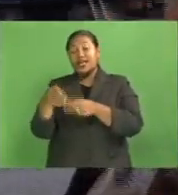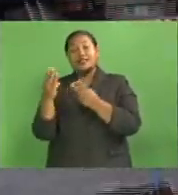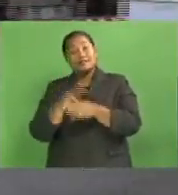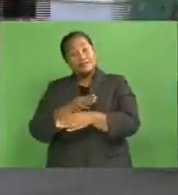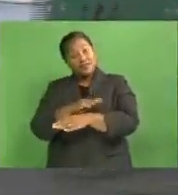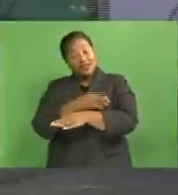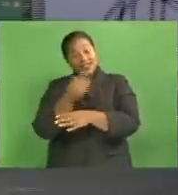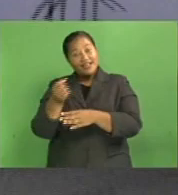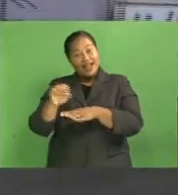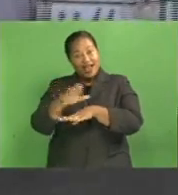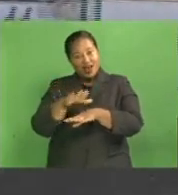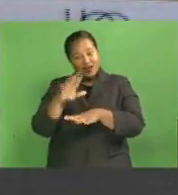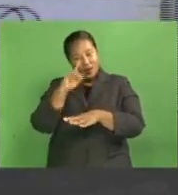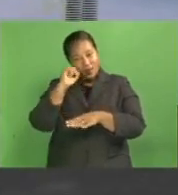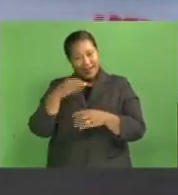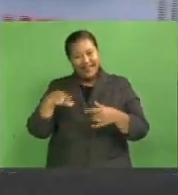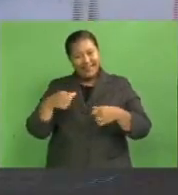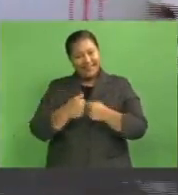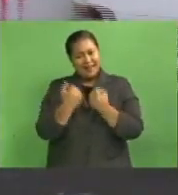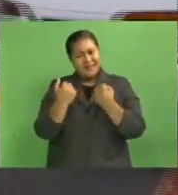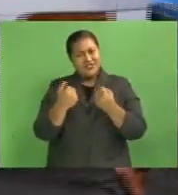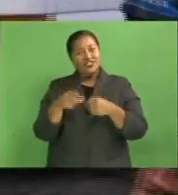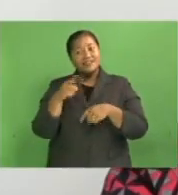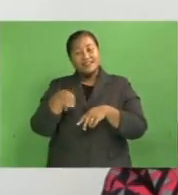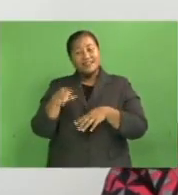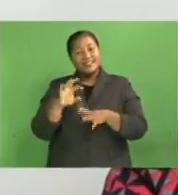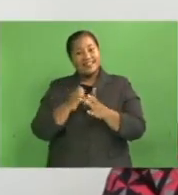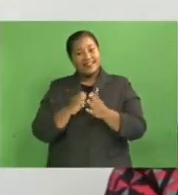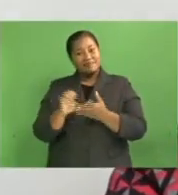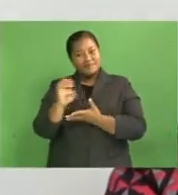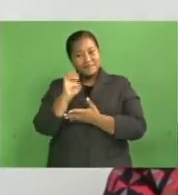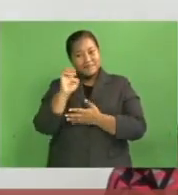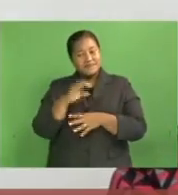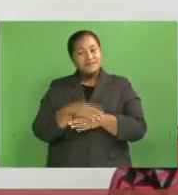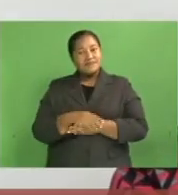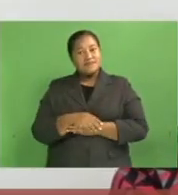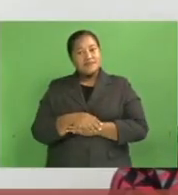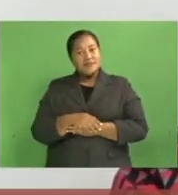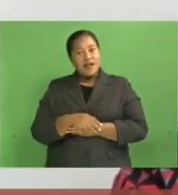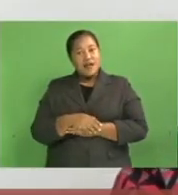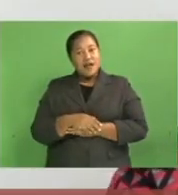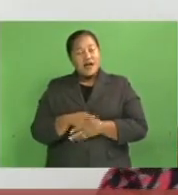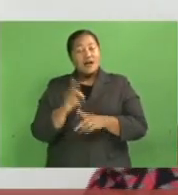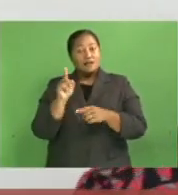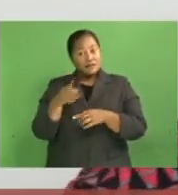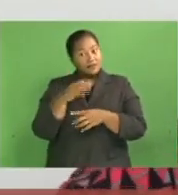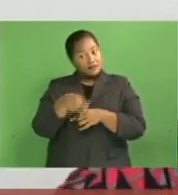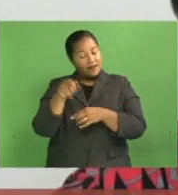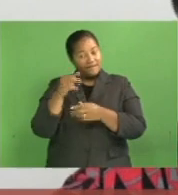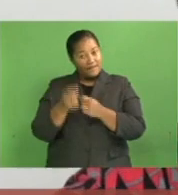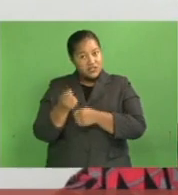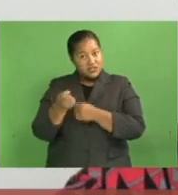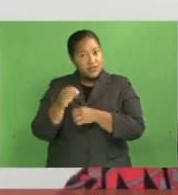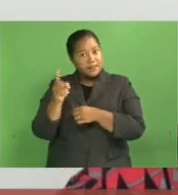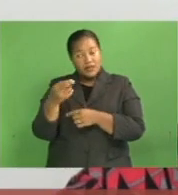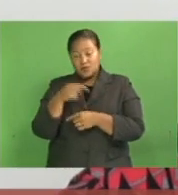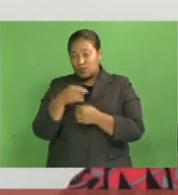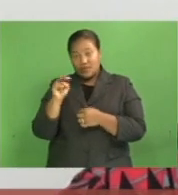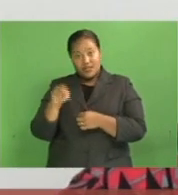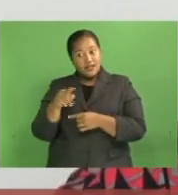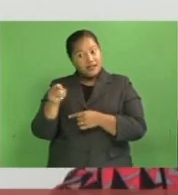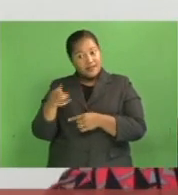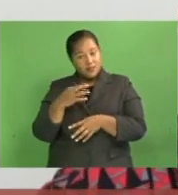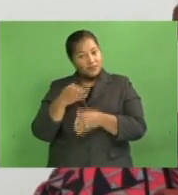the ecosystem. We need to be aware of this in the back of our mind as to what if there is overfishing. That's not an immediate threat, as